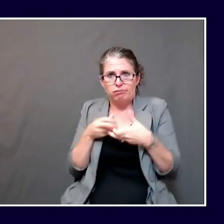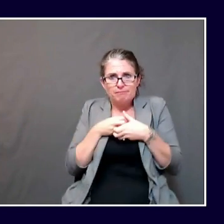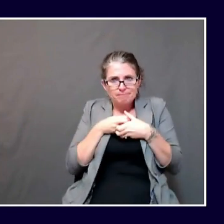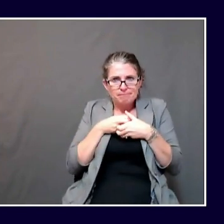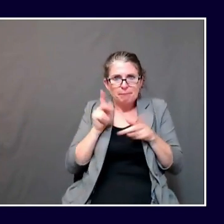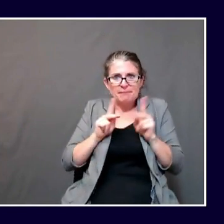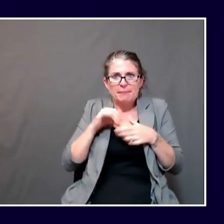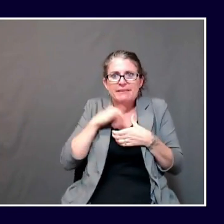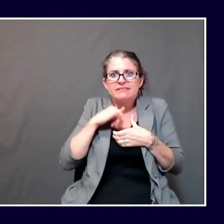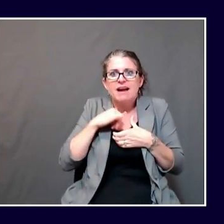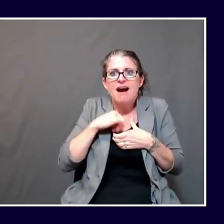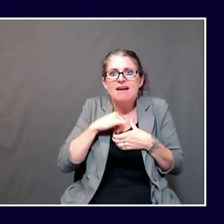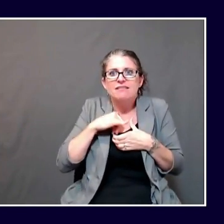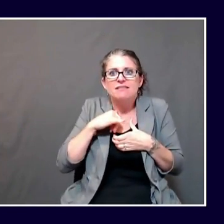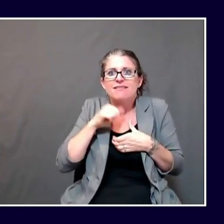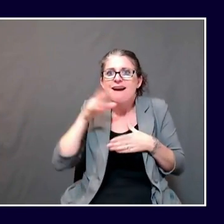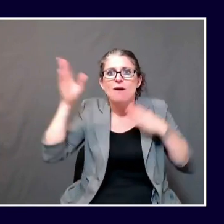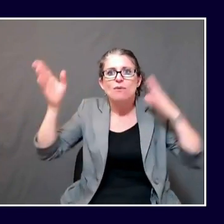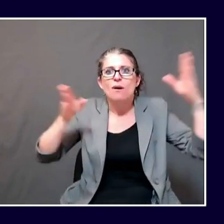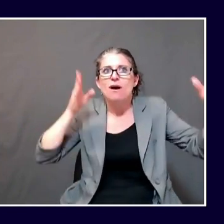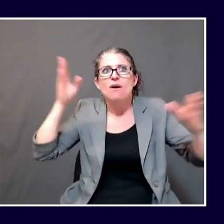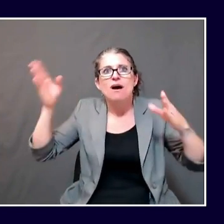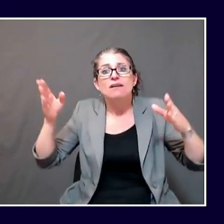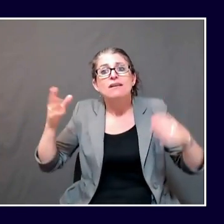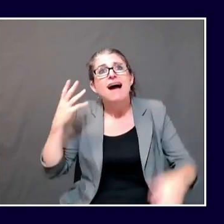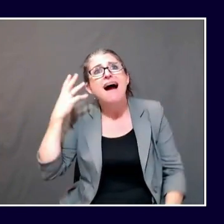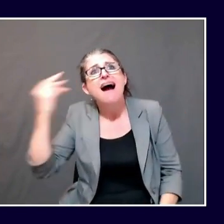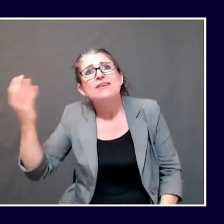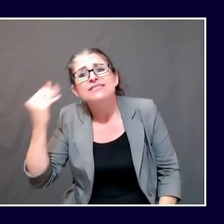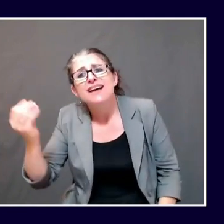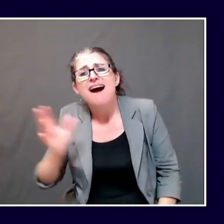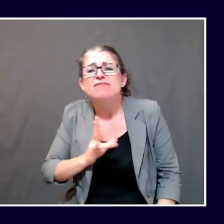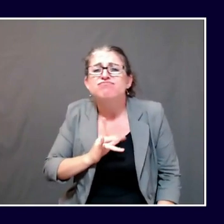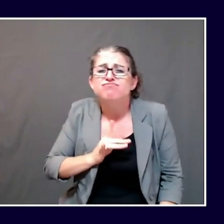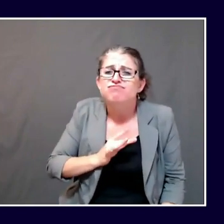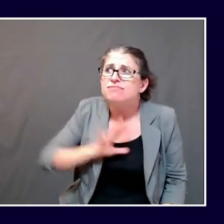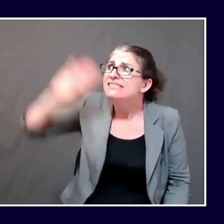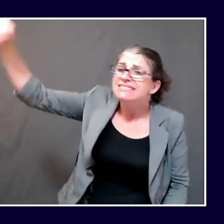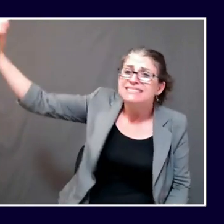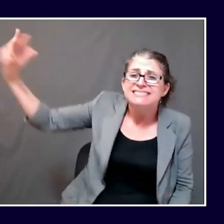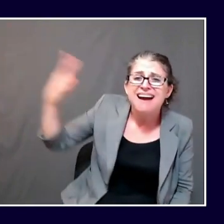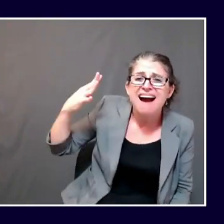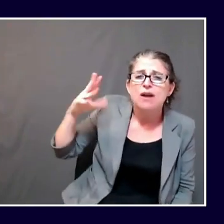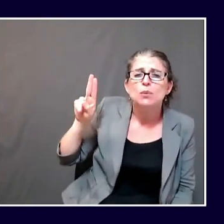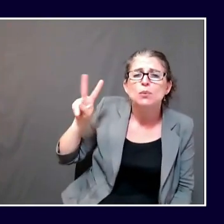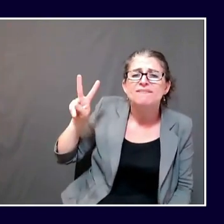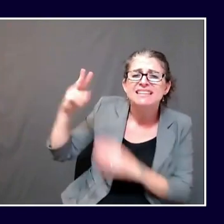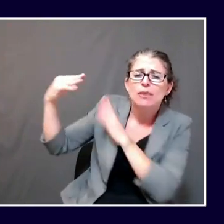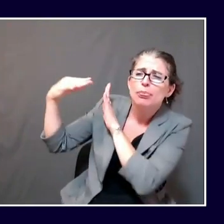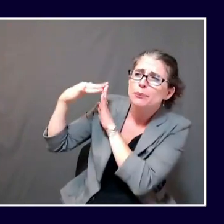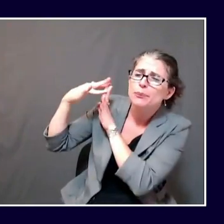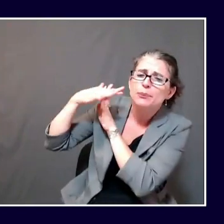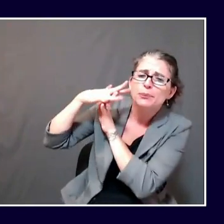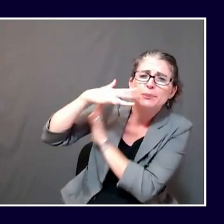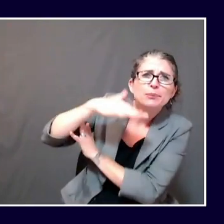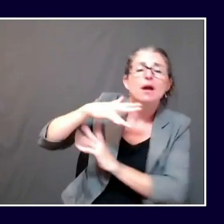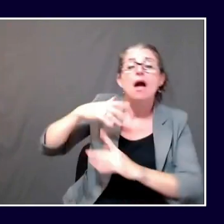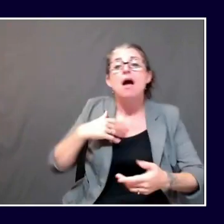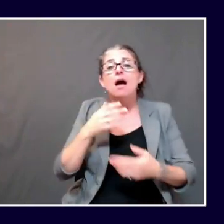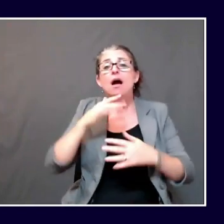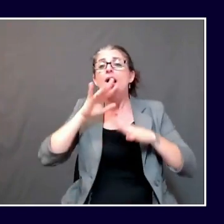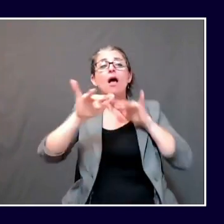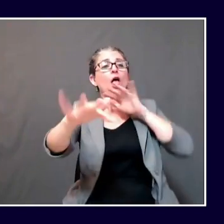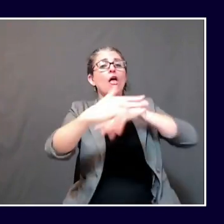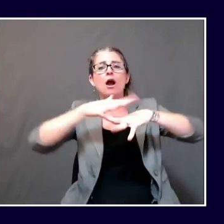better ventilation, the natural spacing that can come with being outdoors. And we'll start moving a lot of social